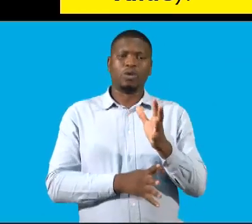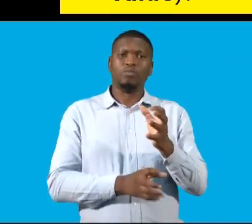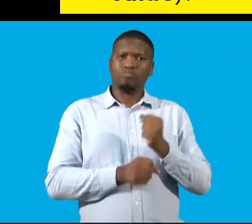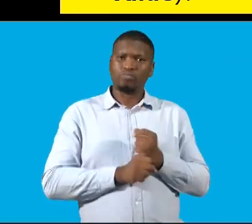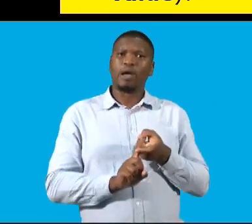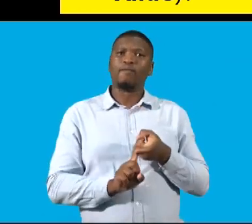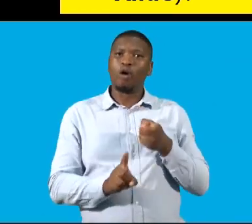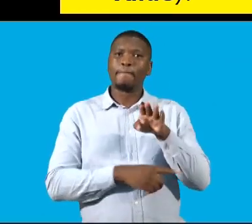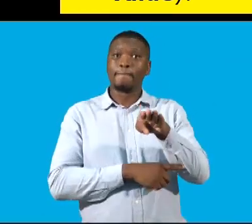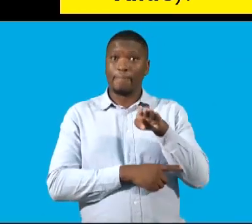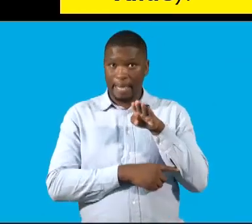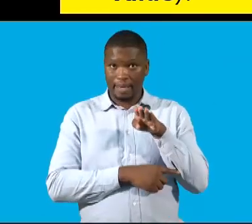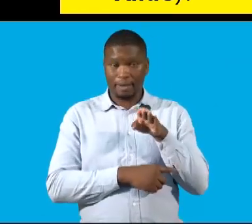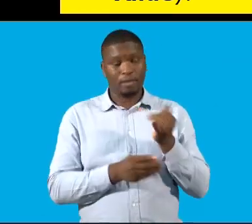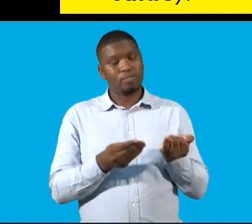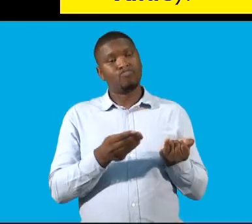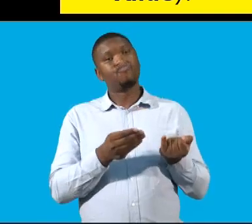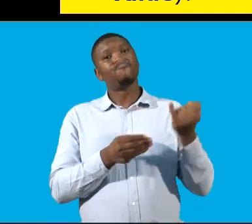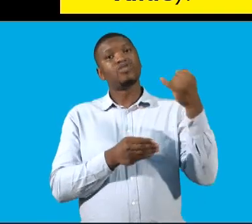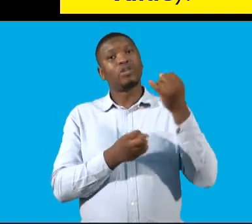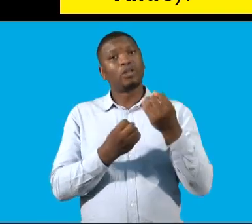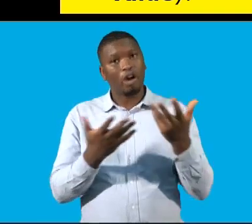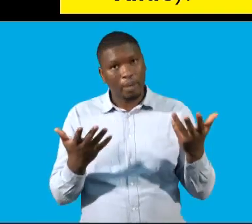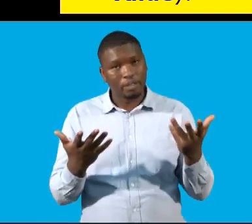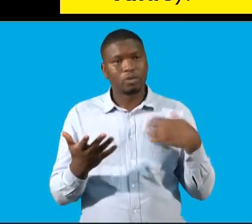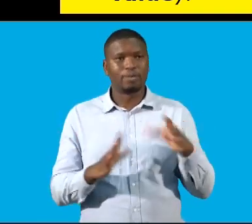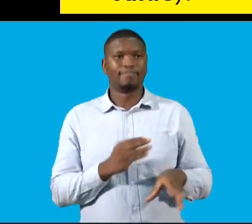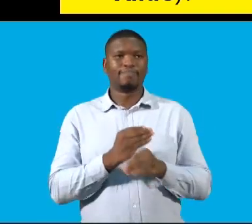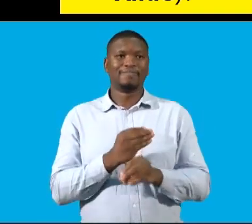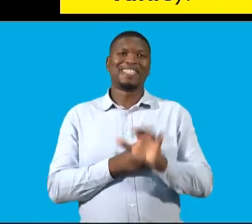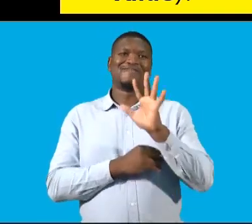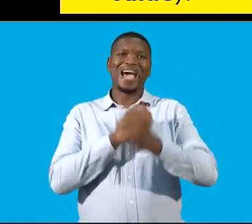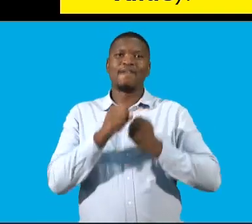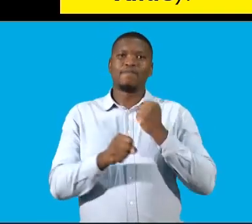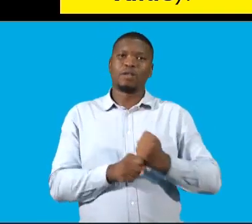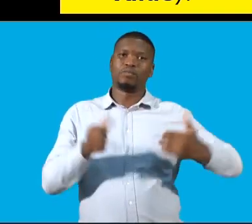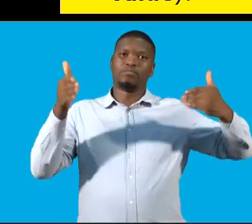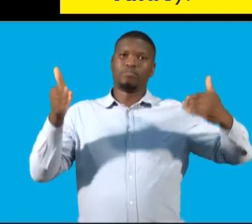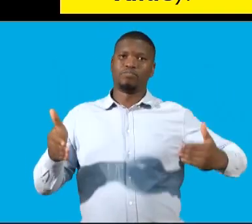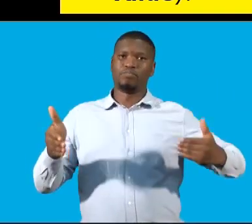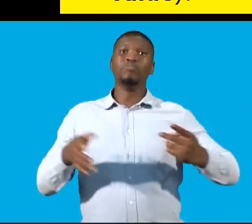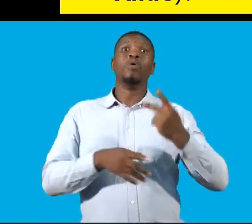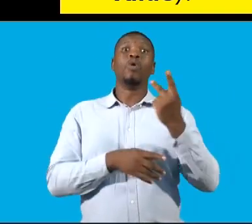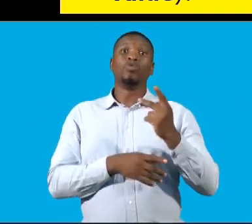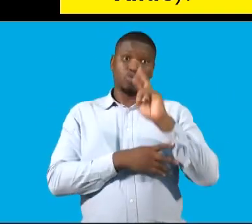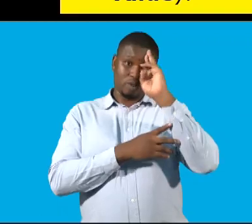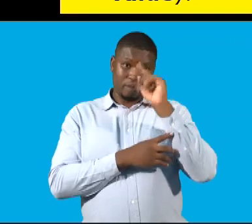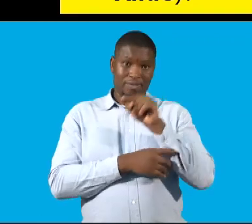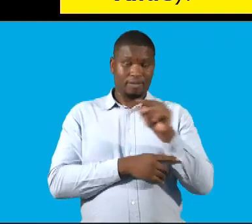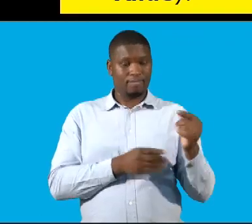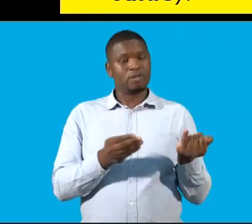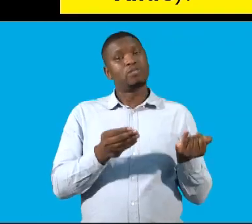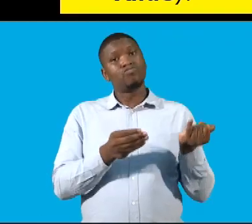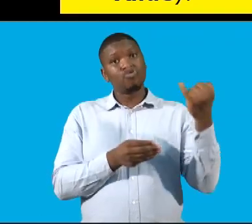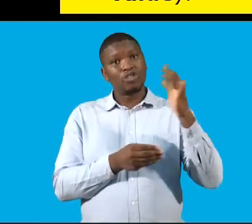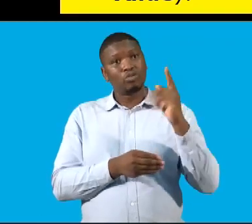Zach received from the bank. The interest will be charged, and that will be 5 years. But remember, the interest that